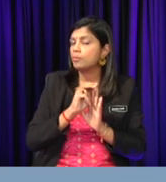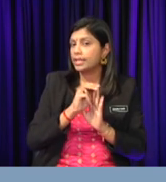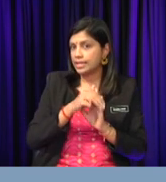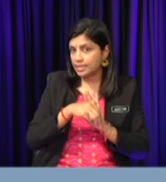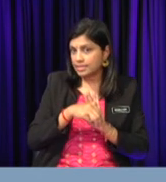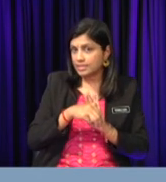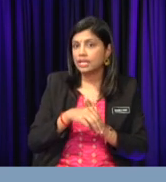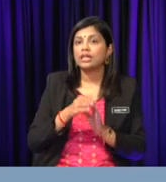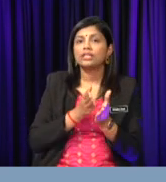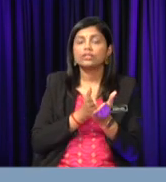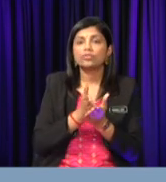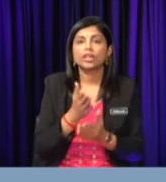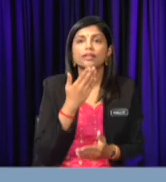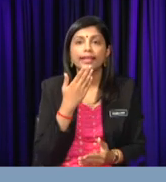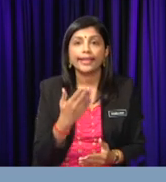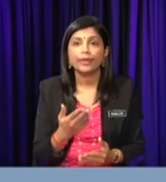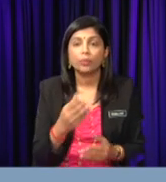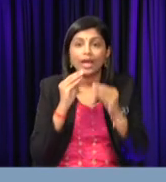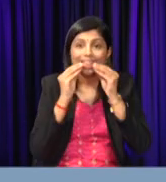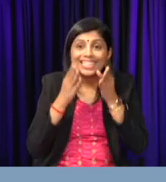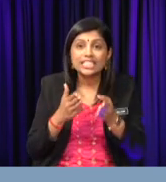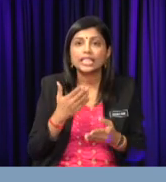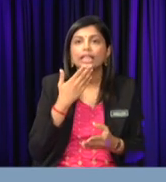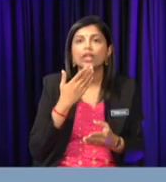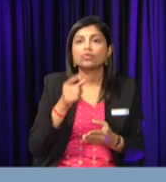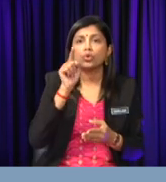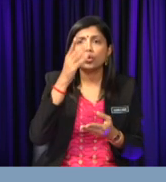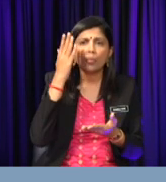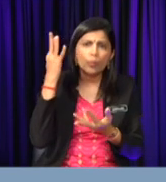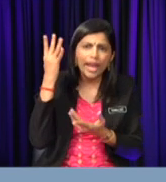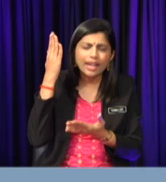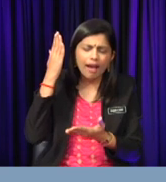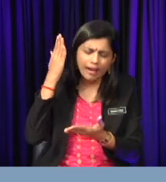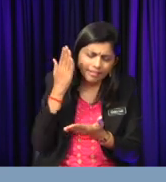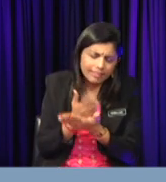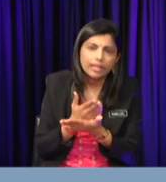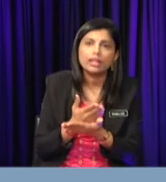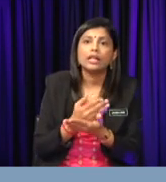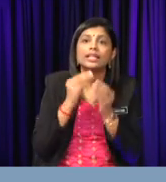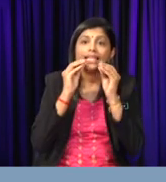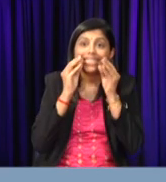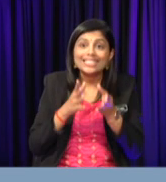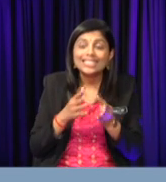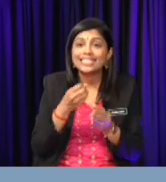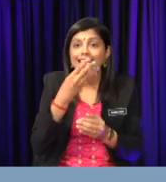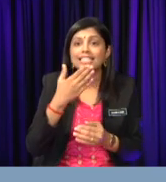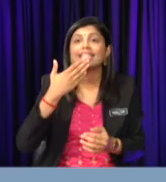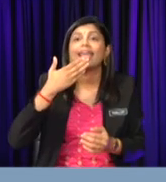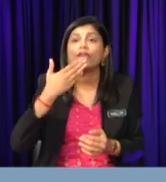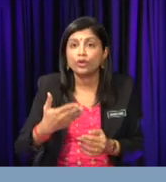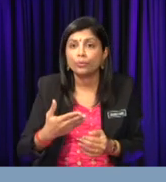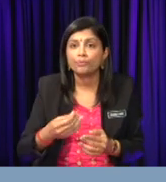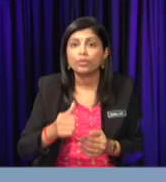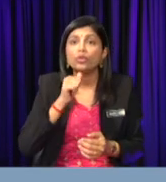to the girls to decide. You only have a minute to decide. Okay, so now I'm going to stop for a bit here just